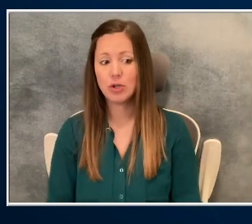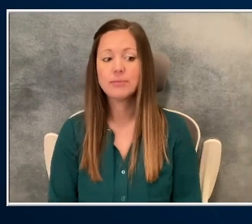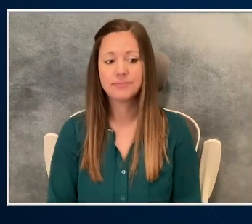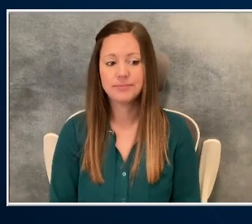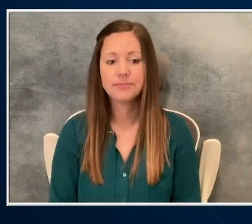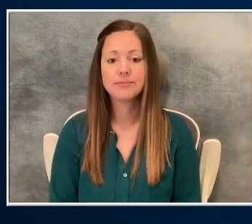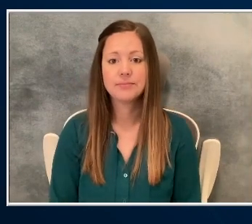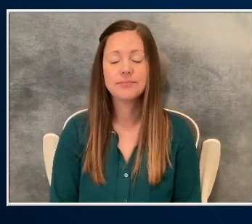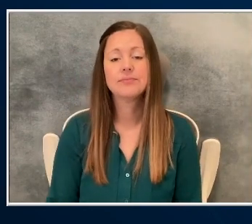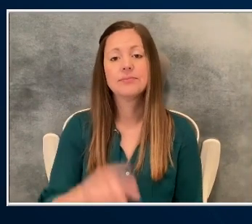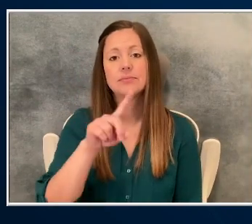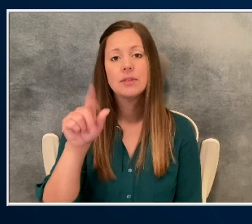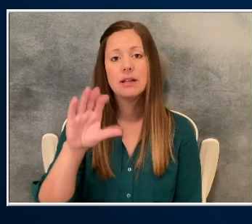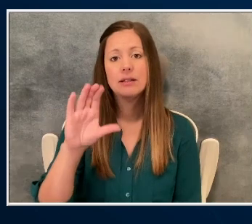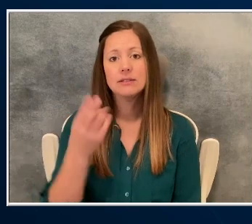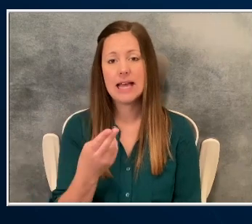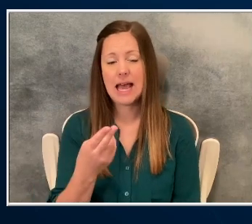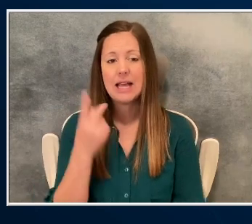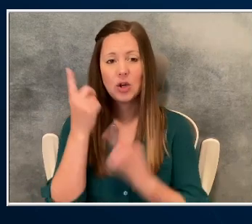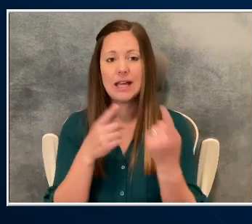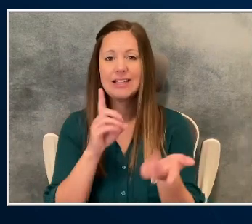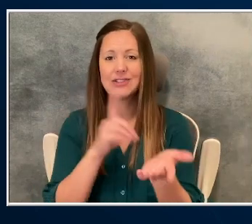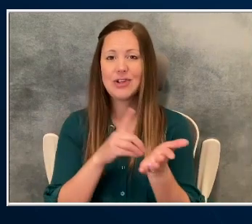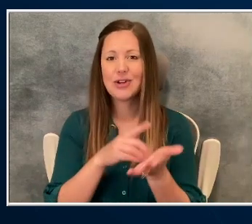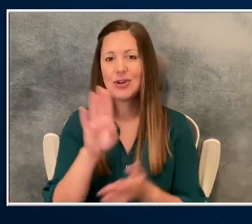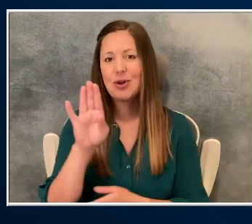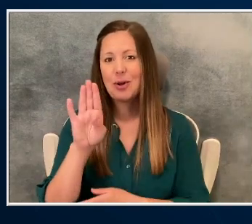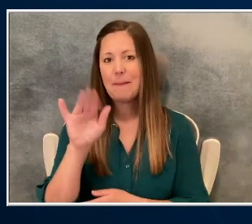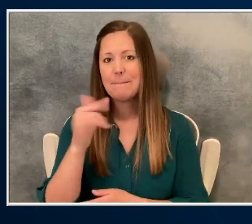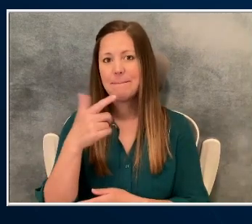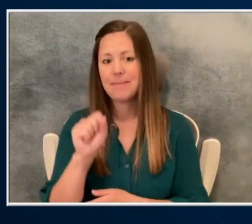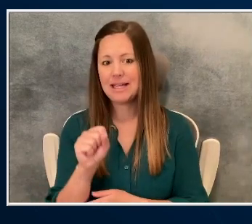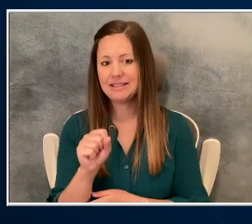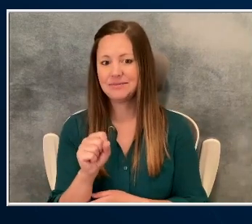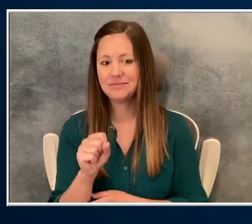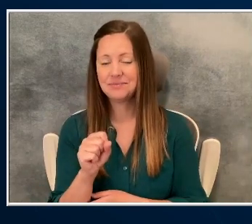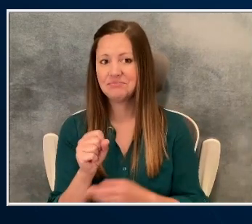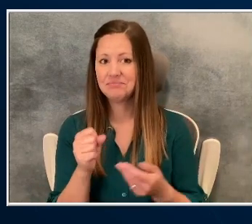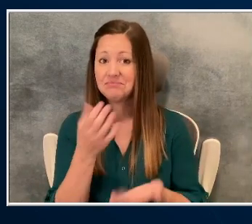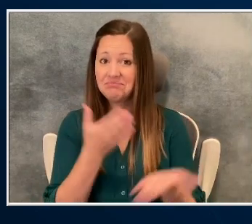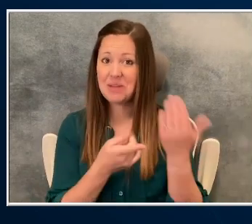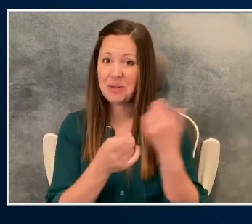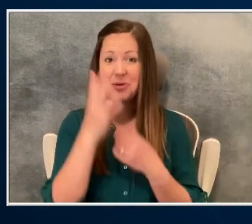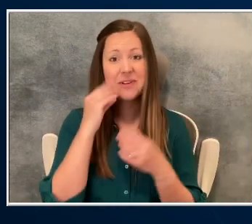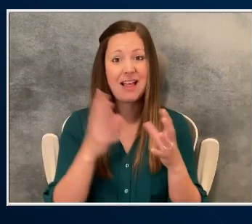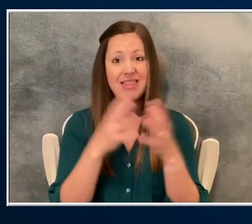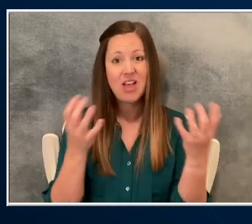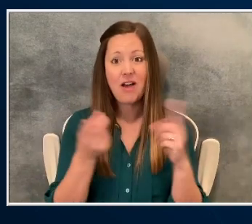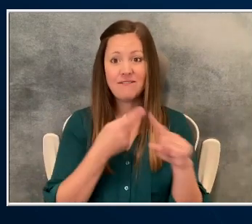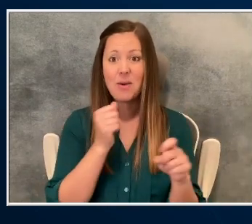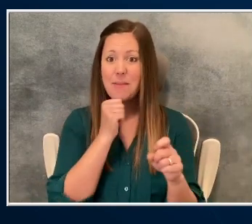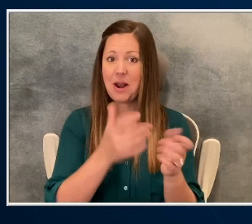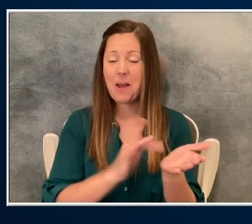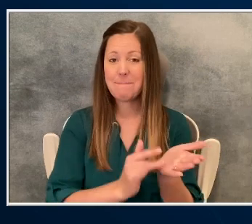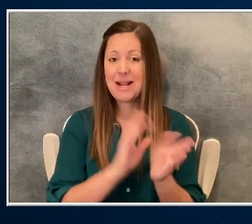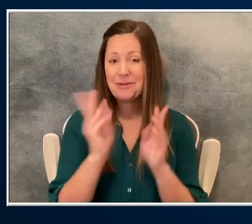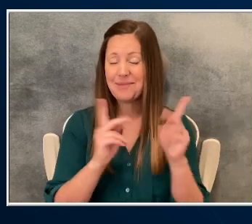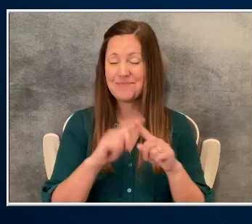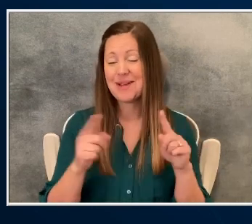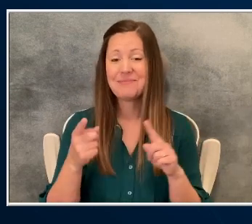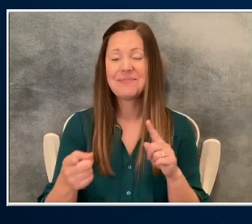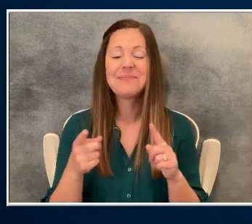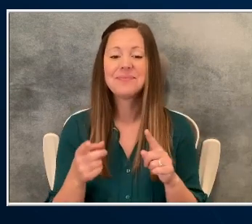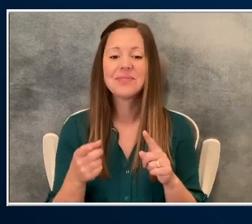Zach has a great question for Dr. Biggs. This is something, I don't know if you get this a lot from non-medical people, but Zach wants to know, do you have a